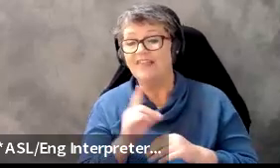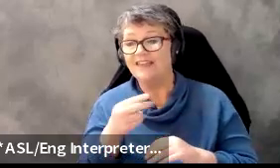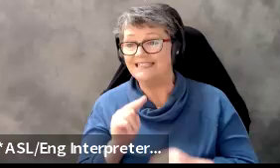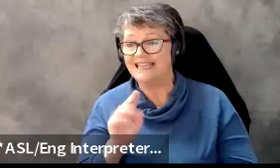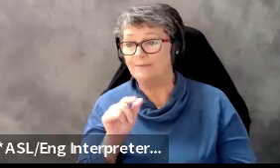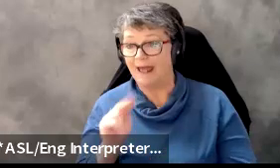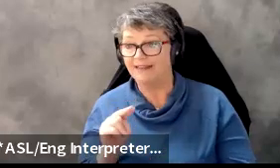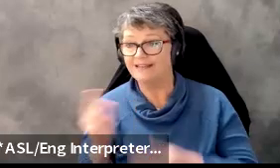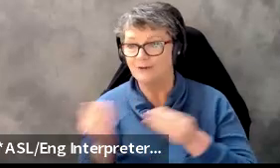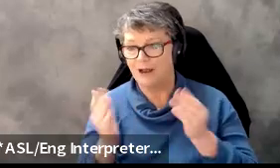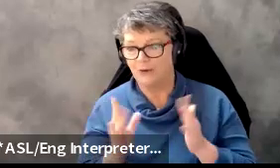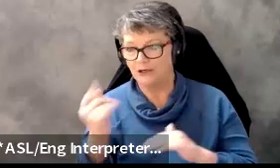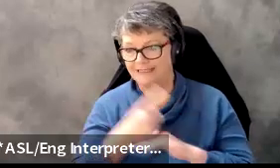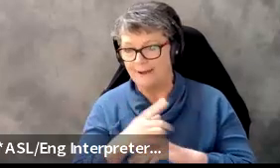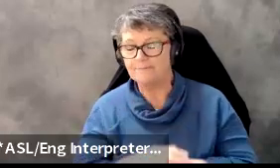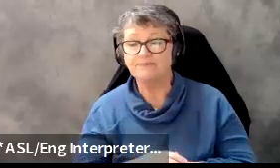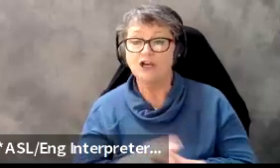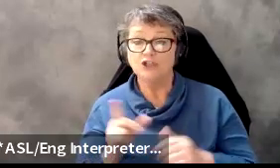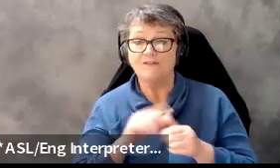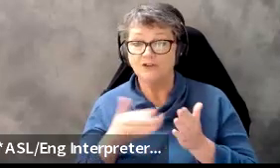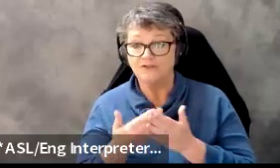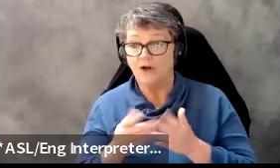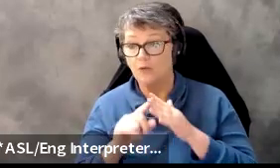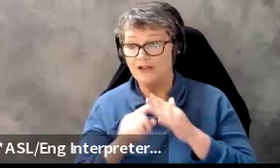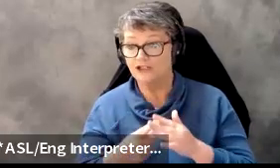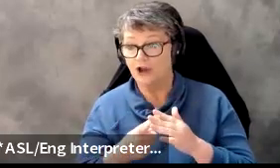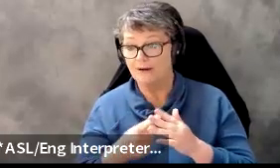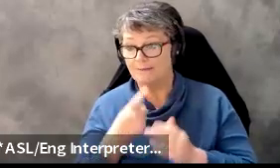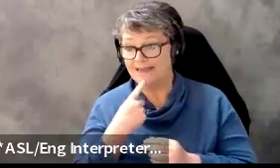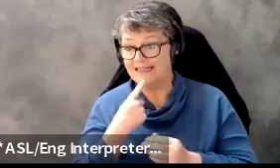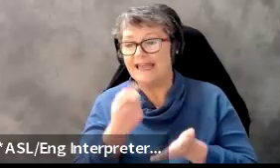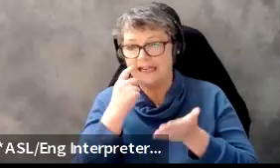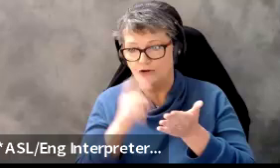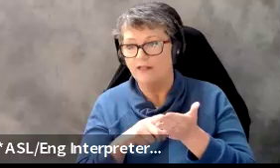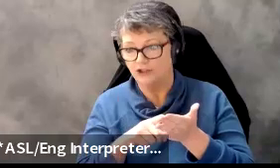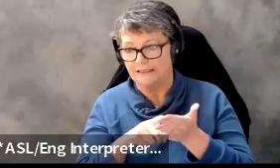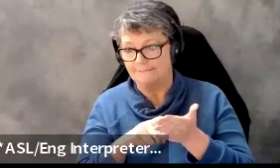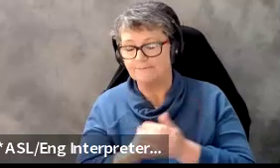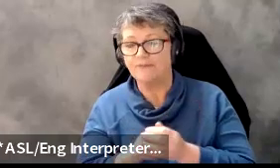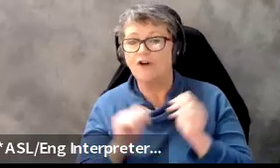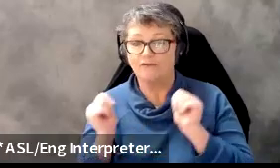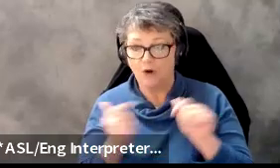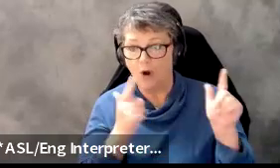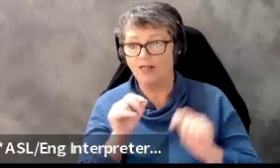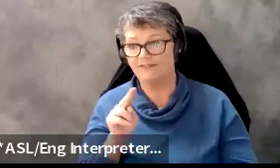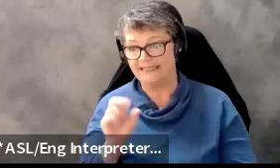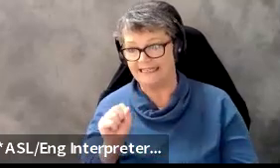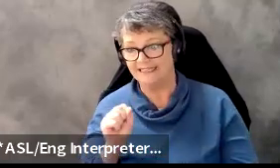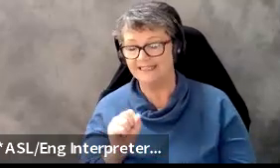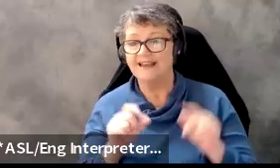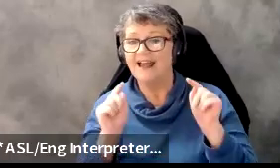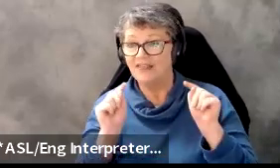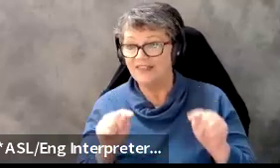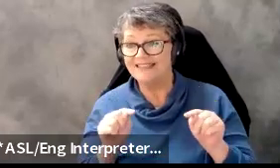our moderator today. So first of all, I just want to start by saying and just acknowledging for all of the deans, this